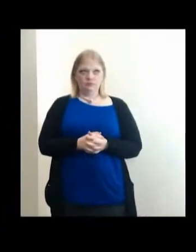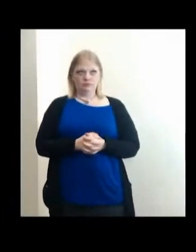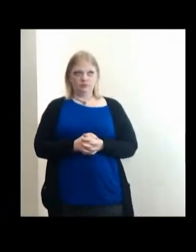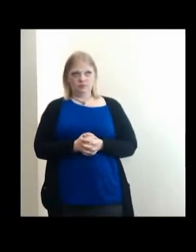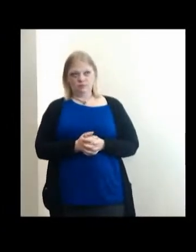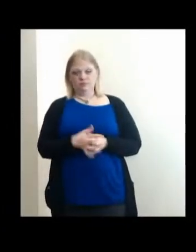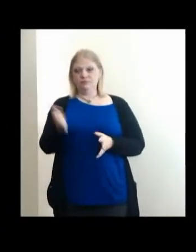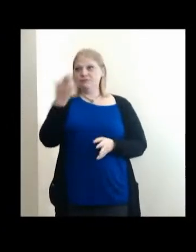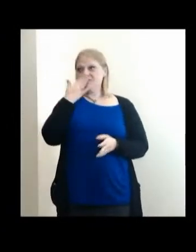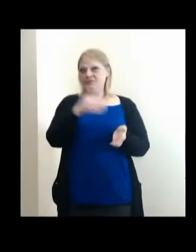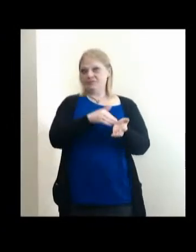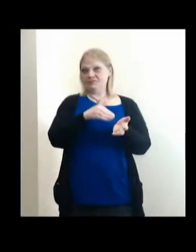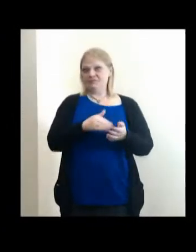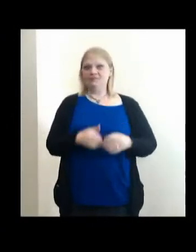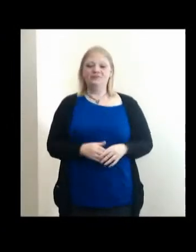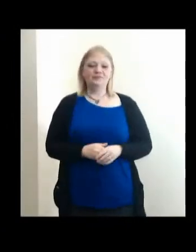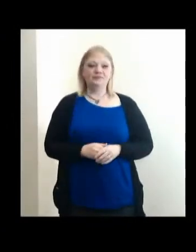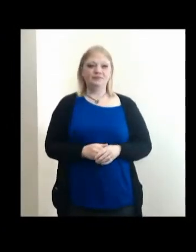Thank you, Doctor.